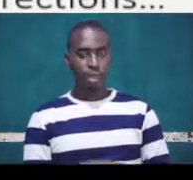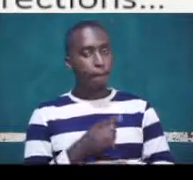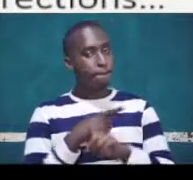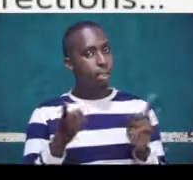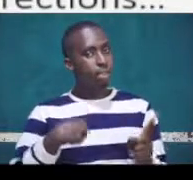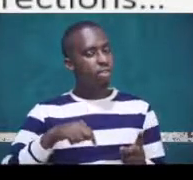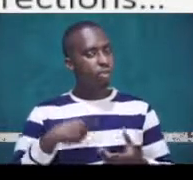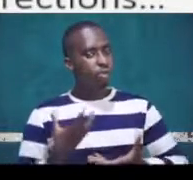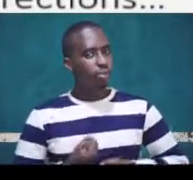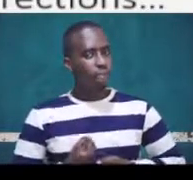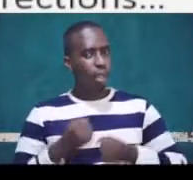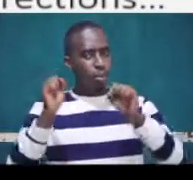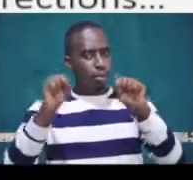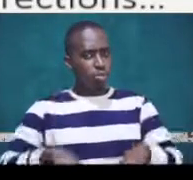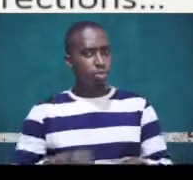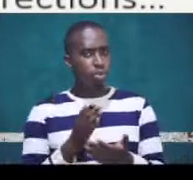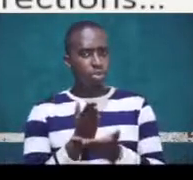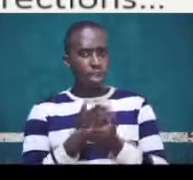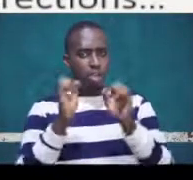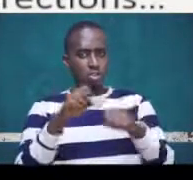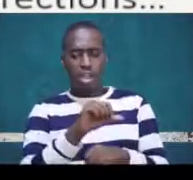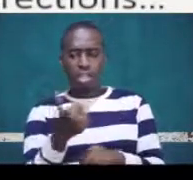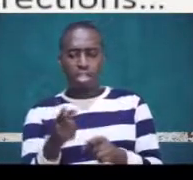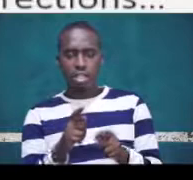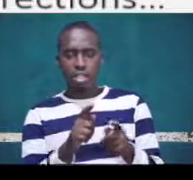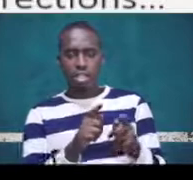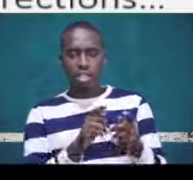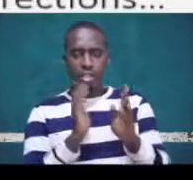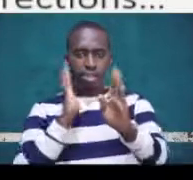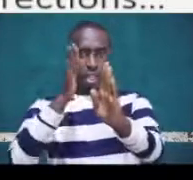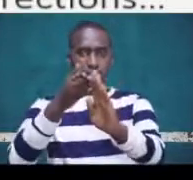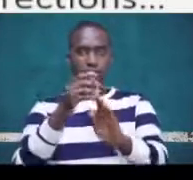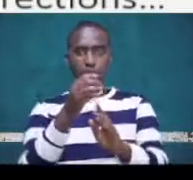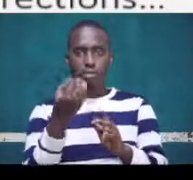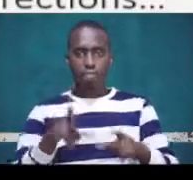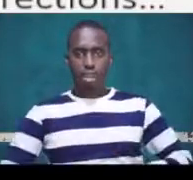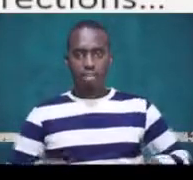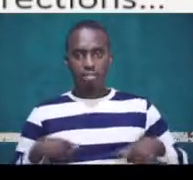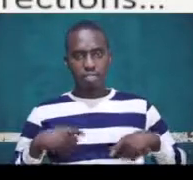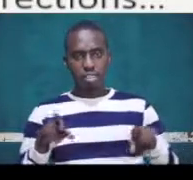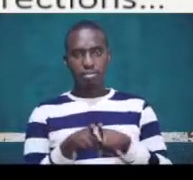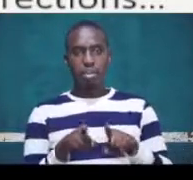But are we having any possibilities that there could be another direction of life, like reverse?